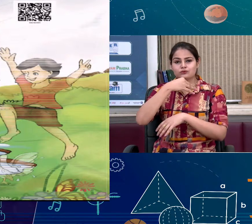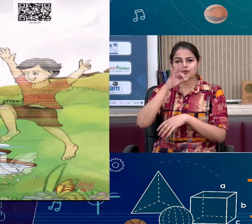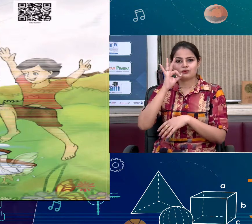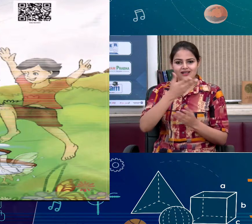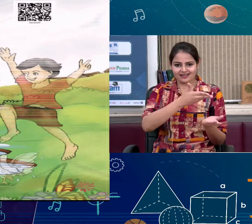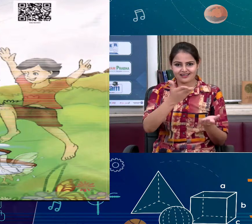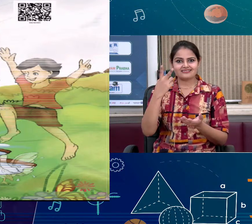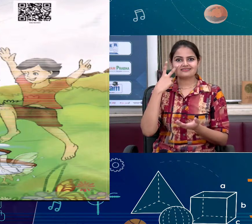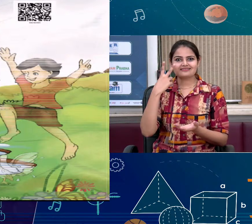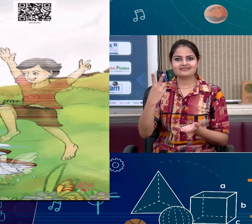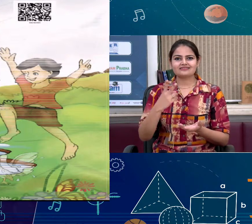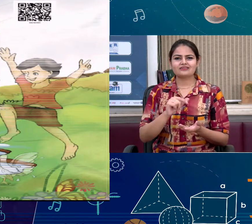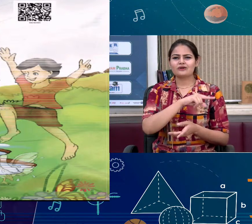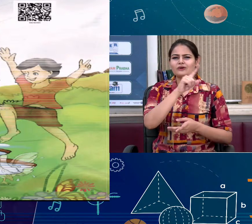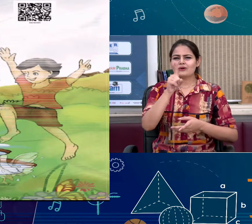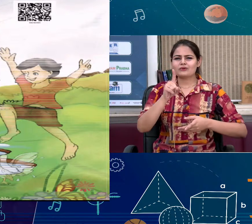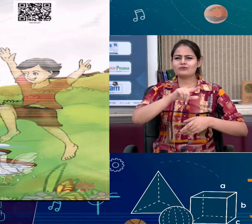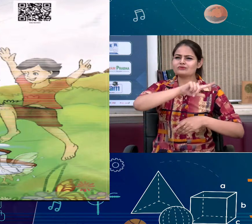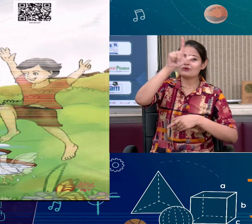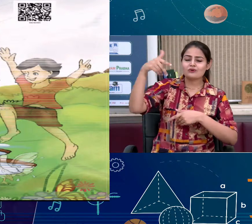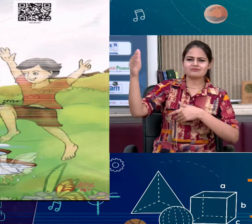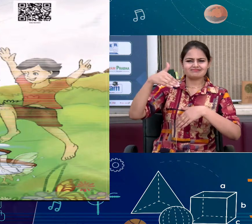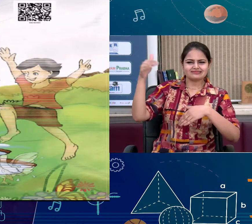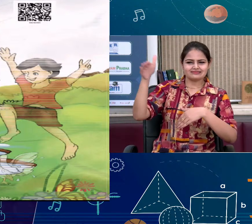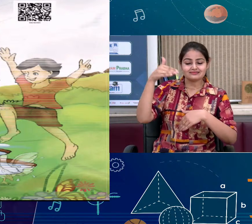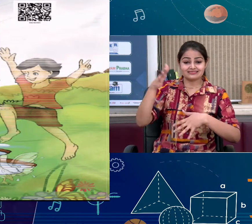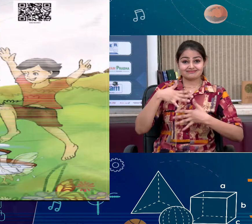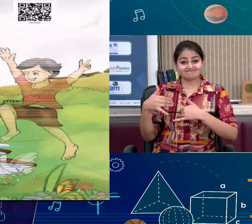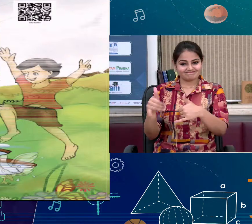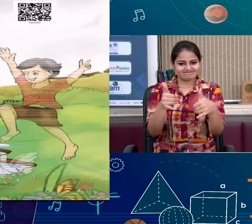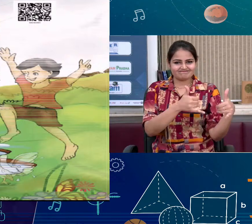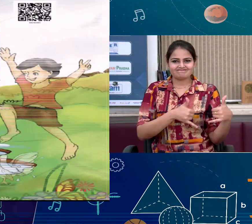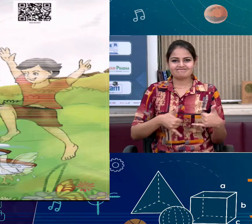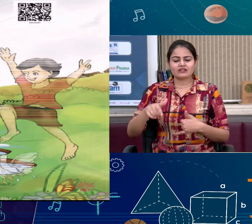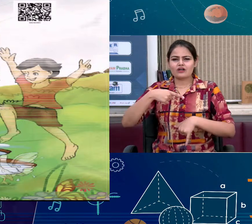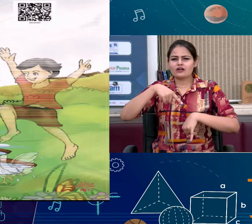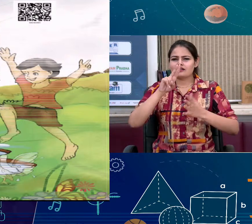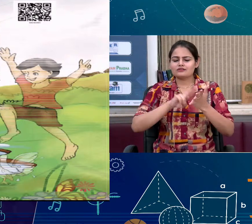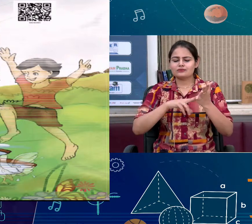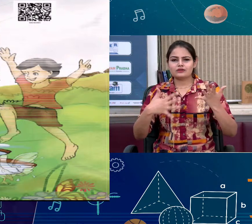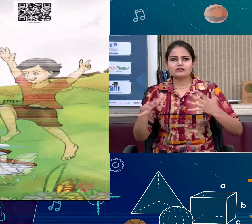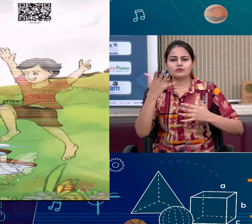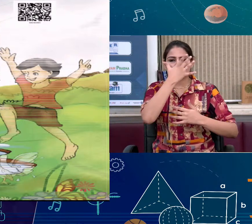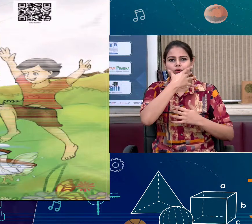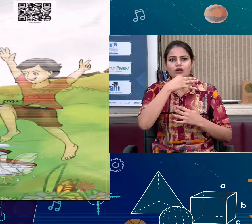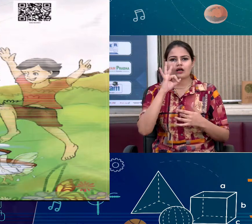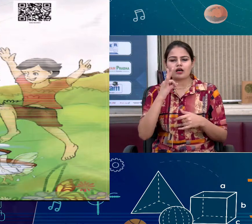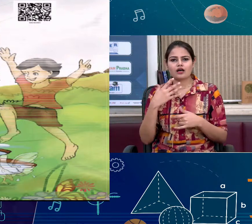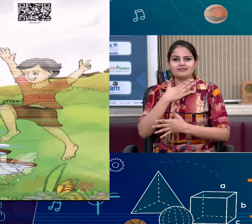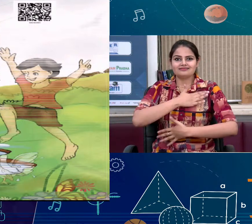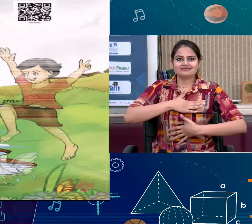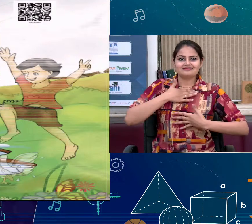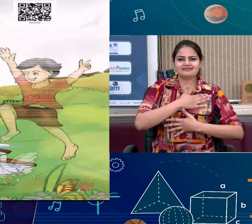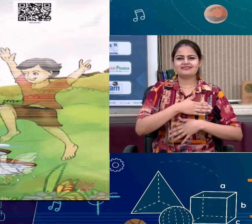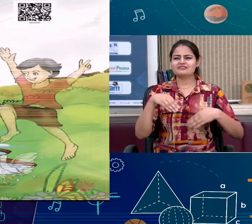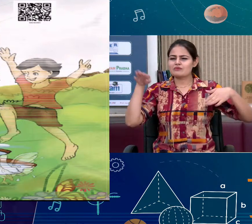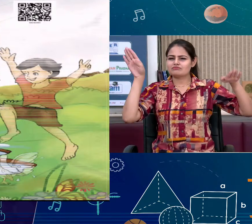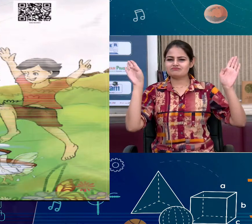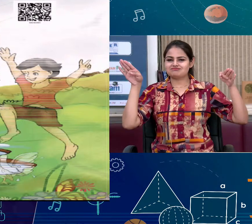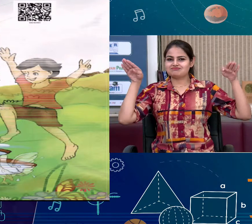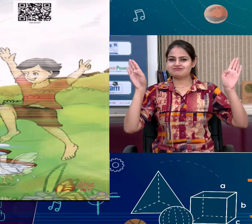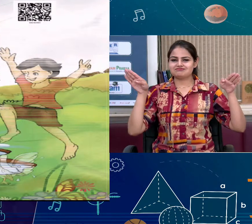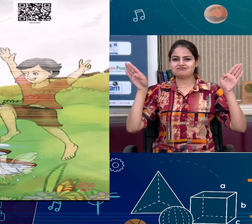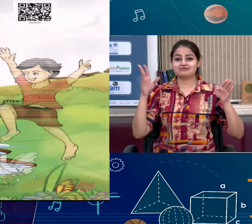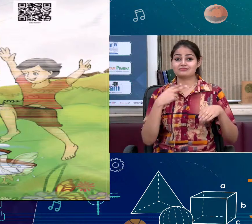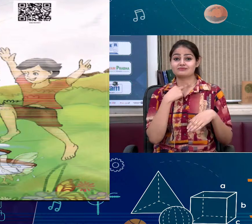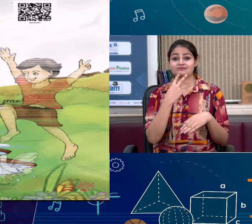he's inviting everyone to come and play, to enjoy the nature. The birds are singing in the trees and you can hear